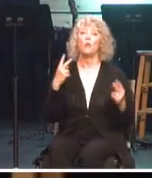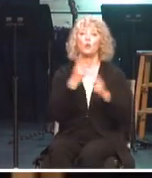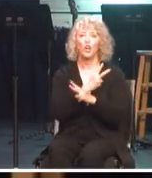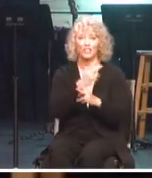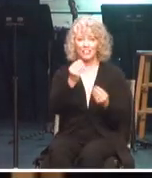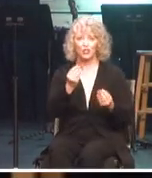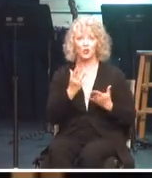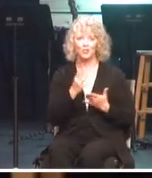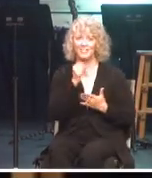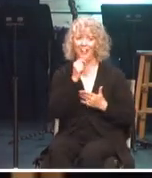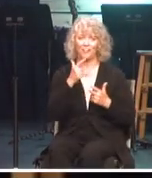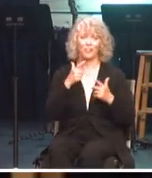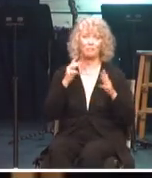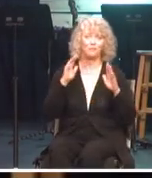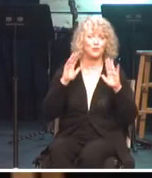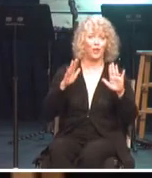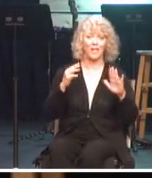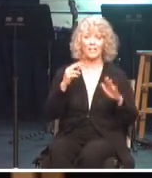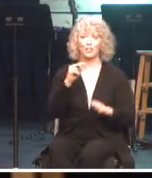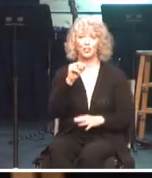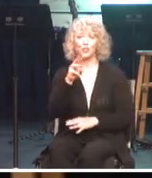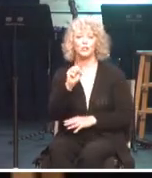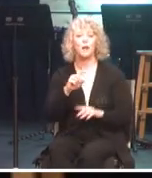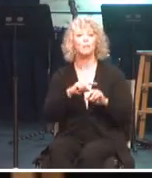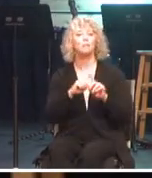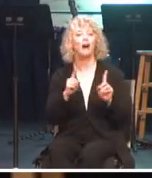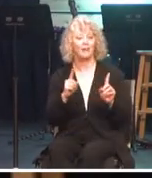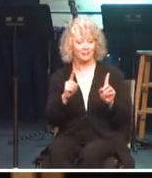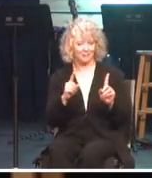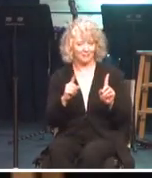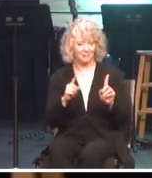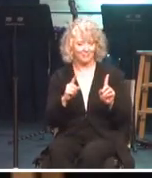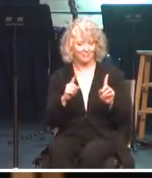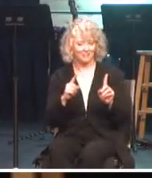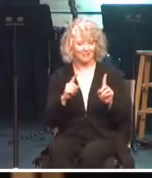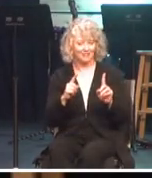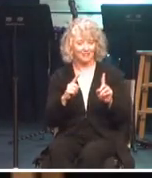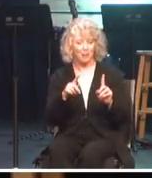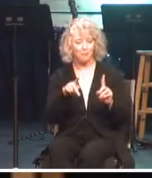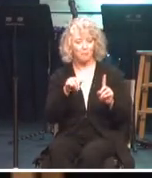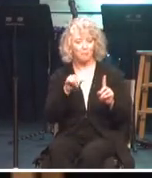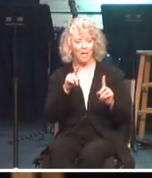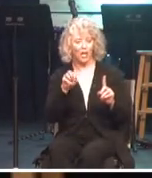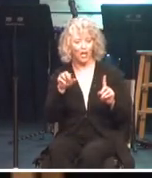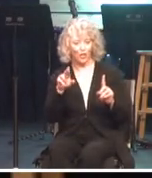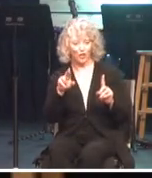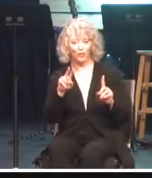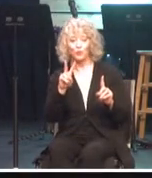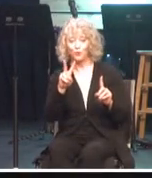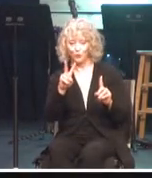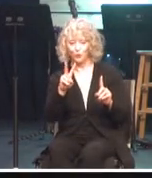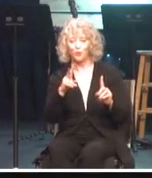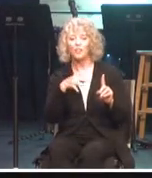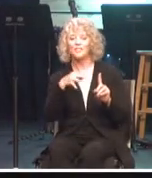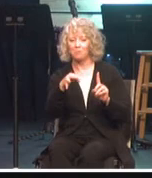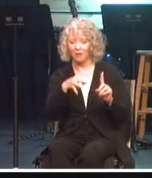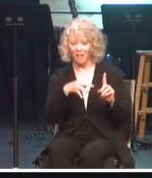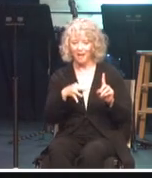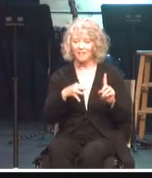But he continues to the second pillar of the gospel, where we'll pick it up next week. Pillar number two, the sovereign love of a gracious